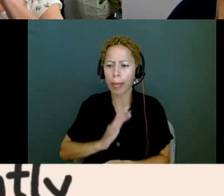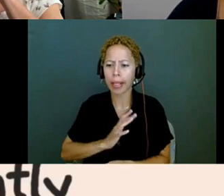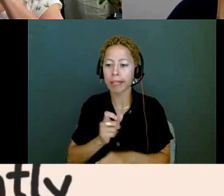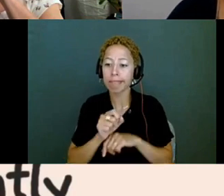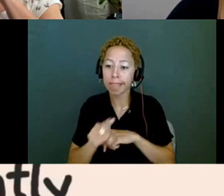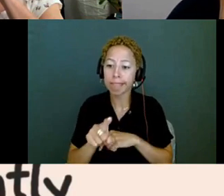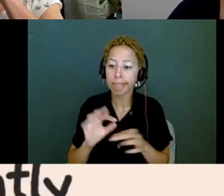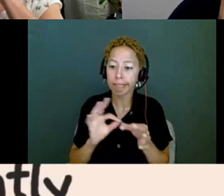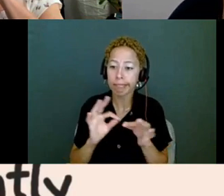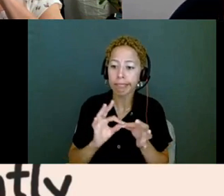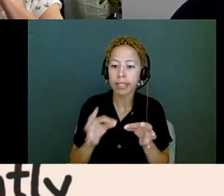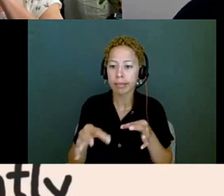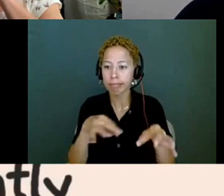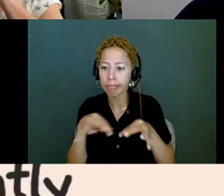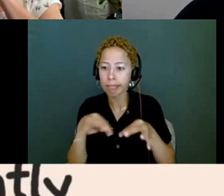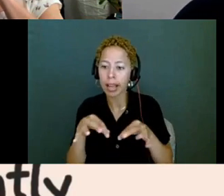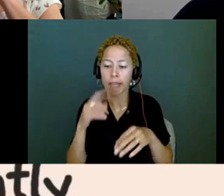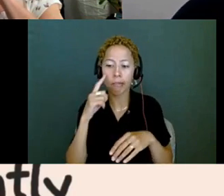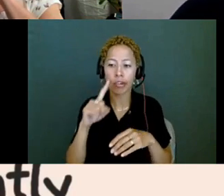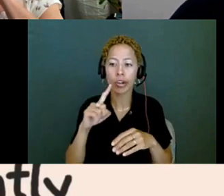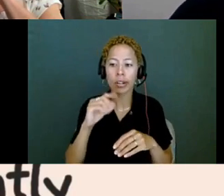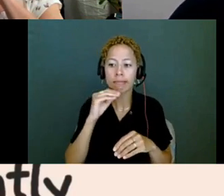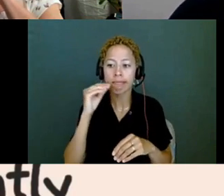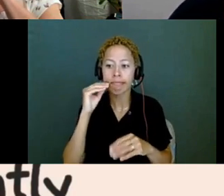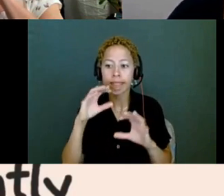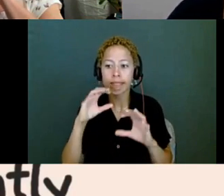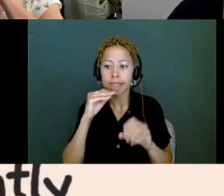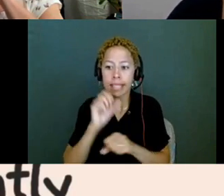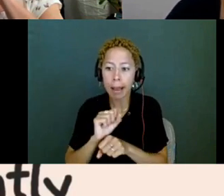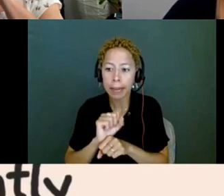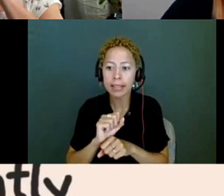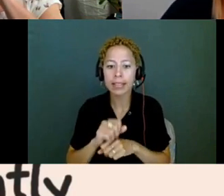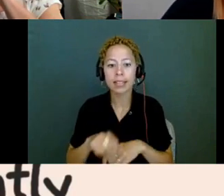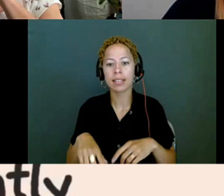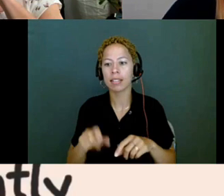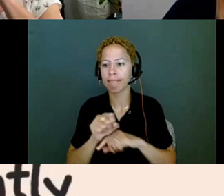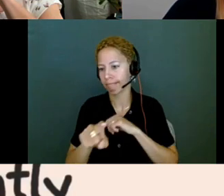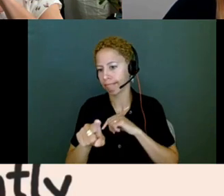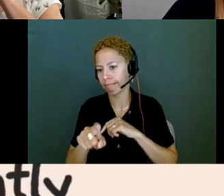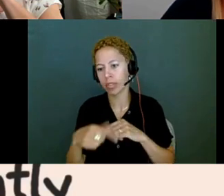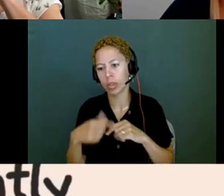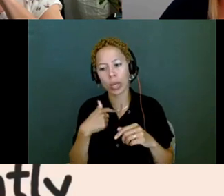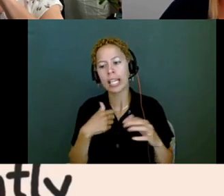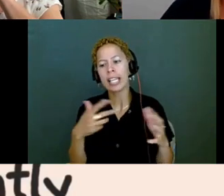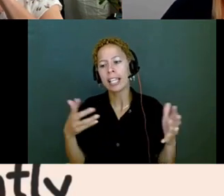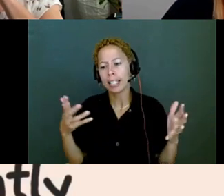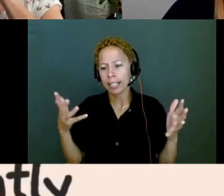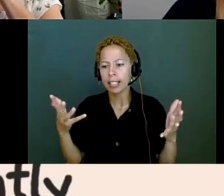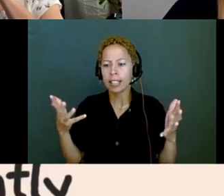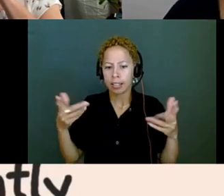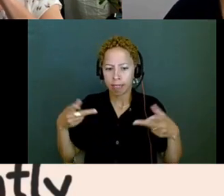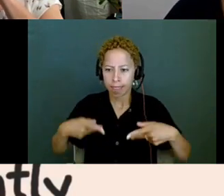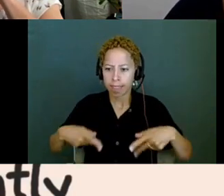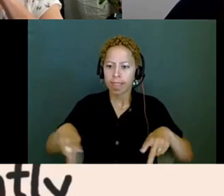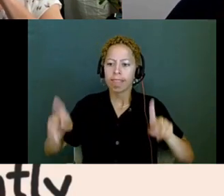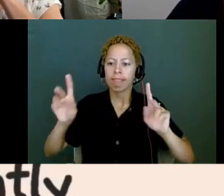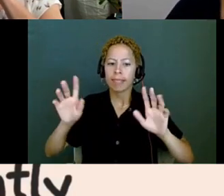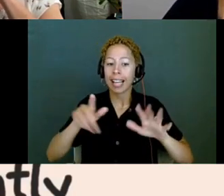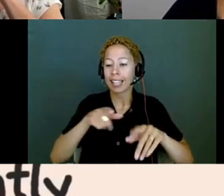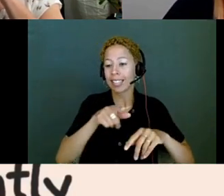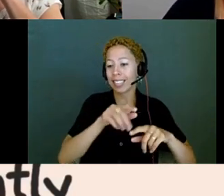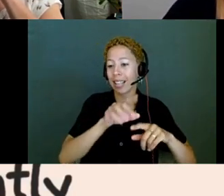for class assignments, and so on. So we really ease people into those Blackboard or